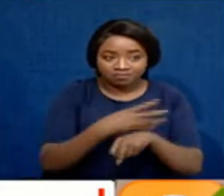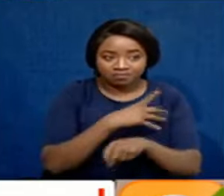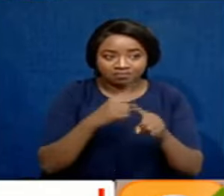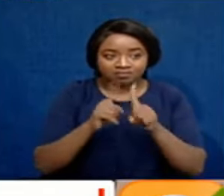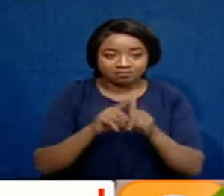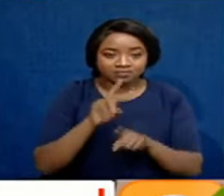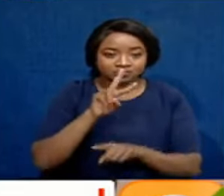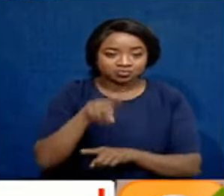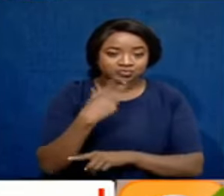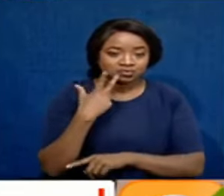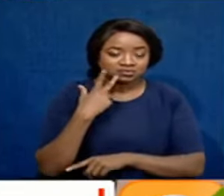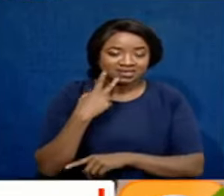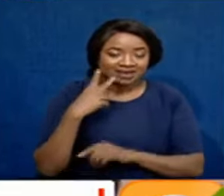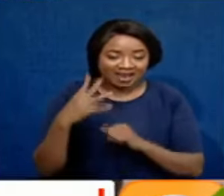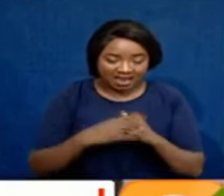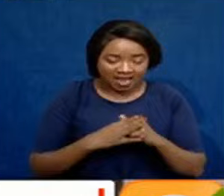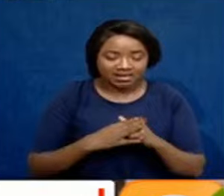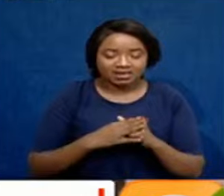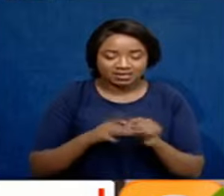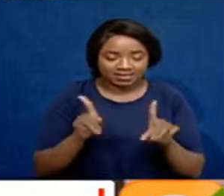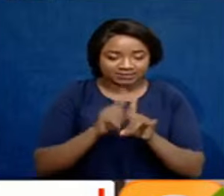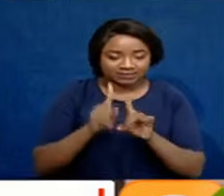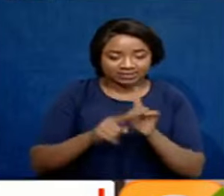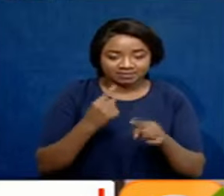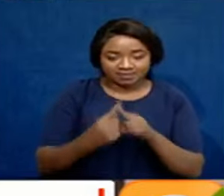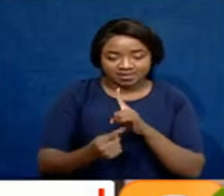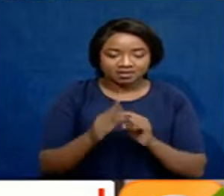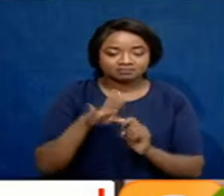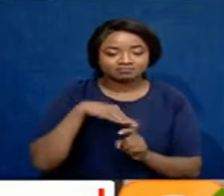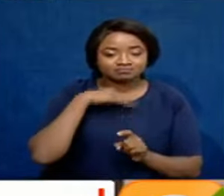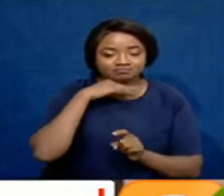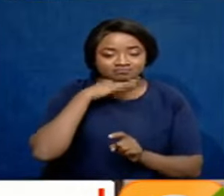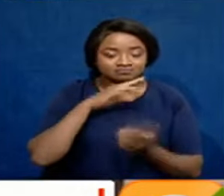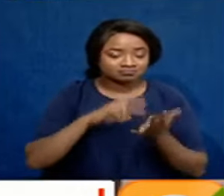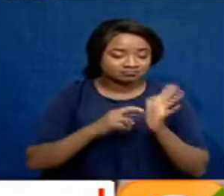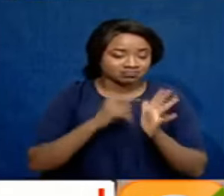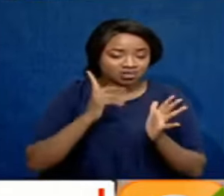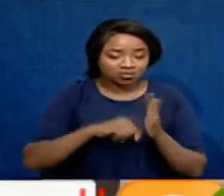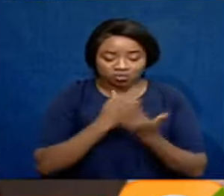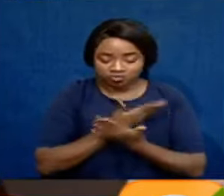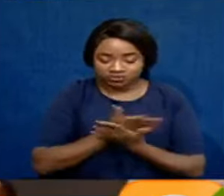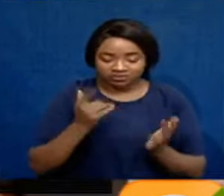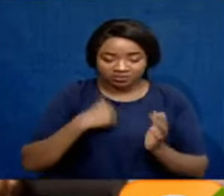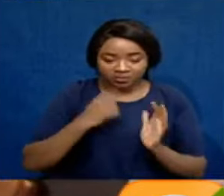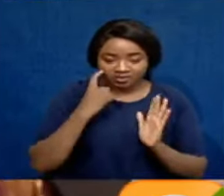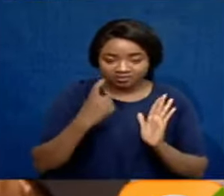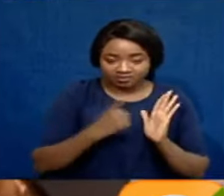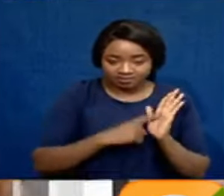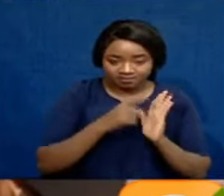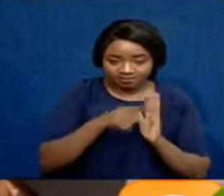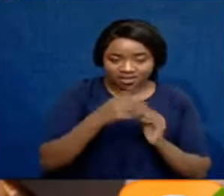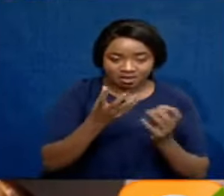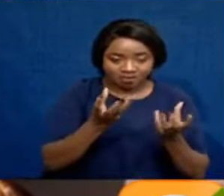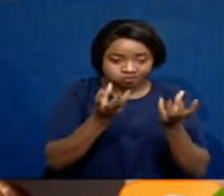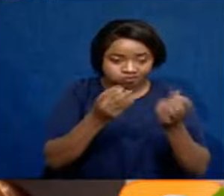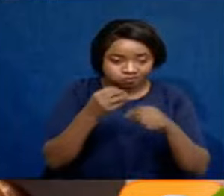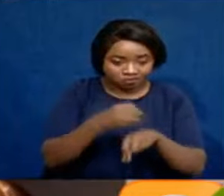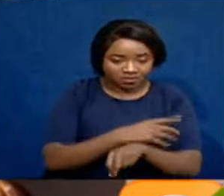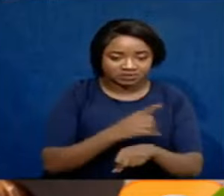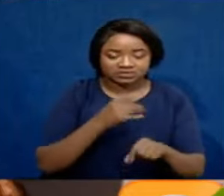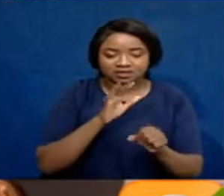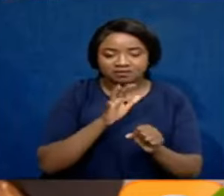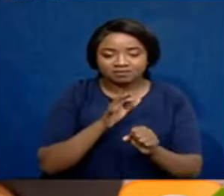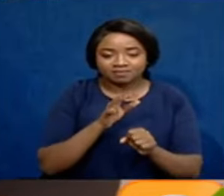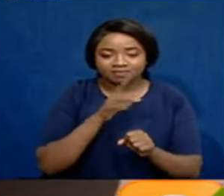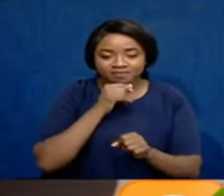2,900 in the same year died. So it means whatever we are diagnosing in prostate cancer, we are losing more than half of the men. So then you ask